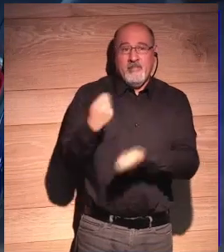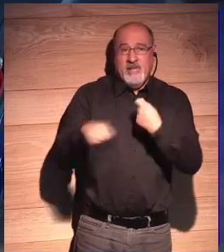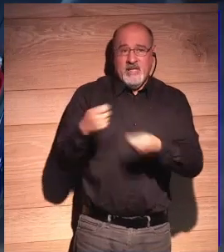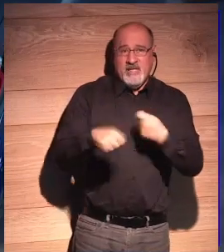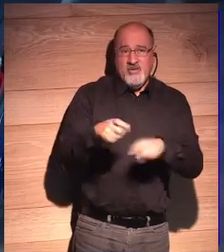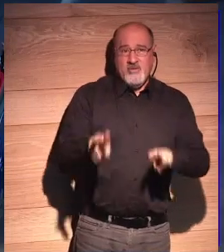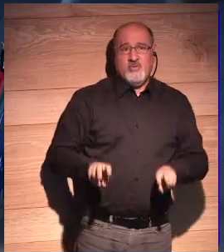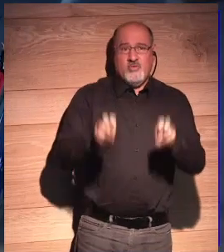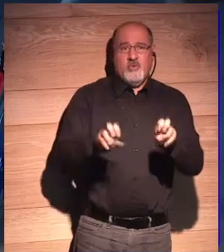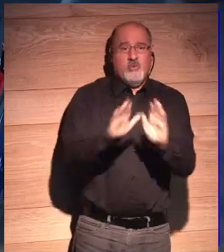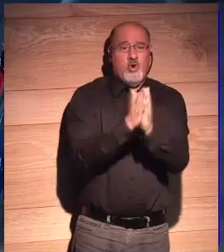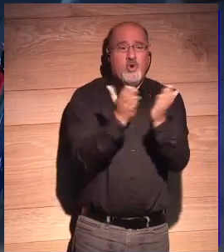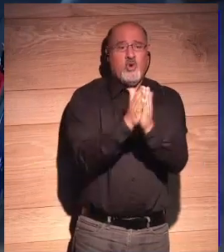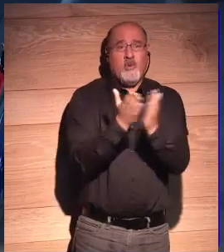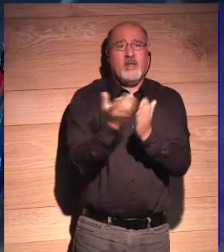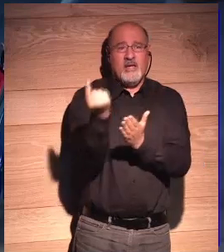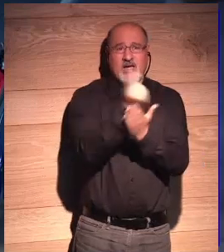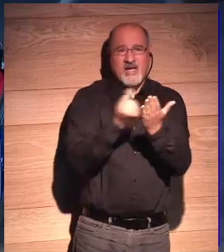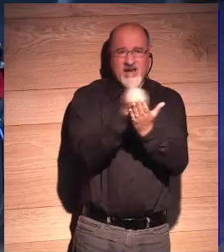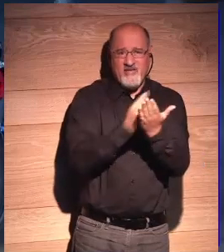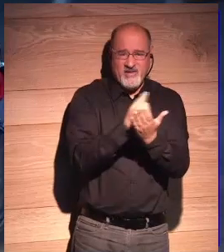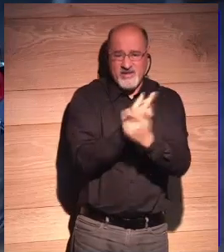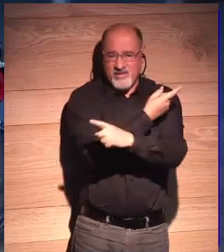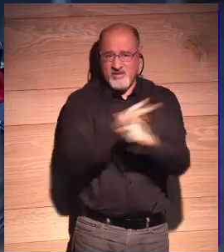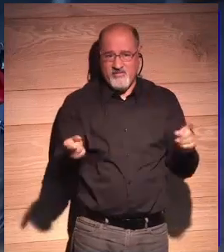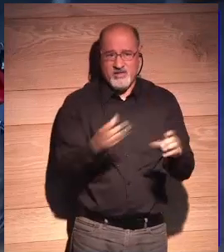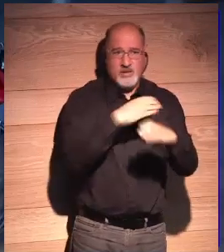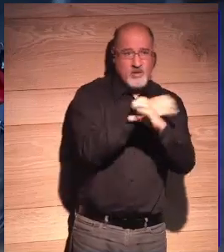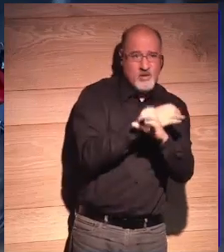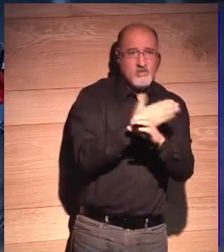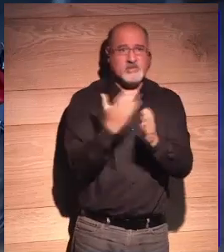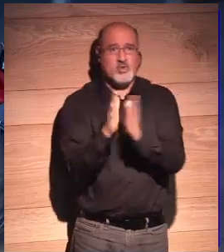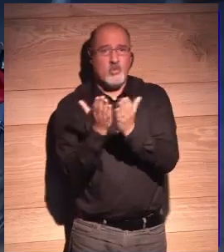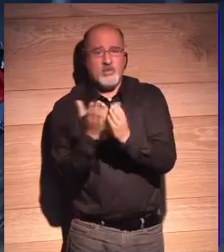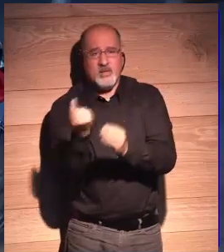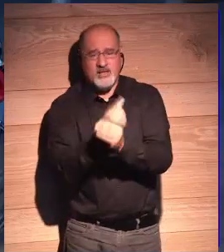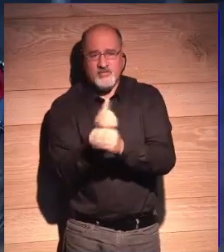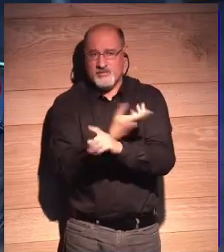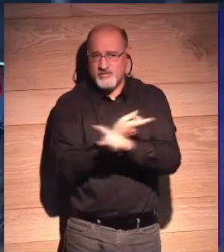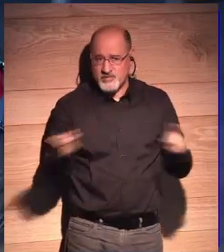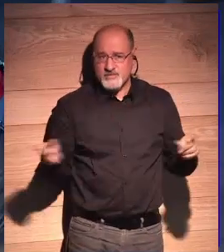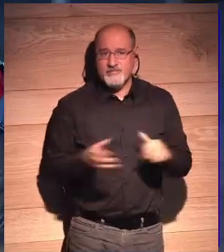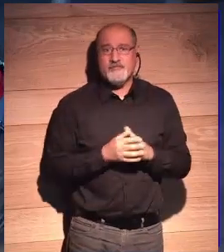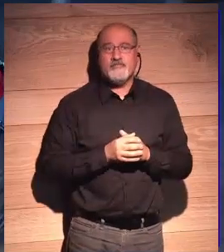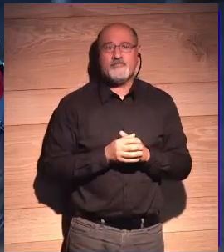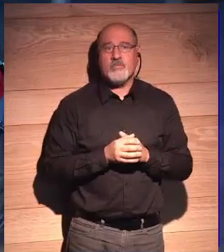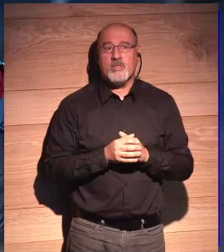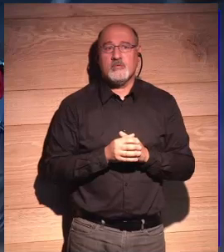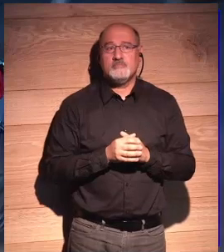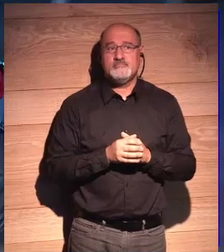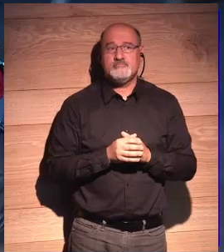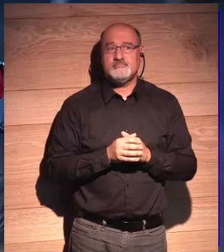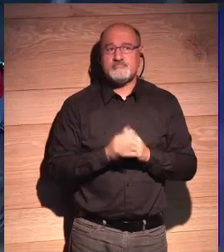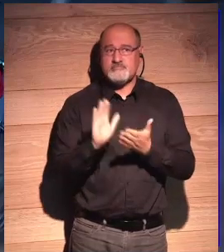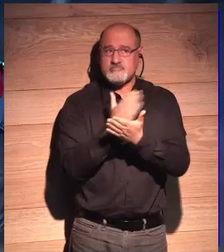from magazines to the big graphic novels, it seems that every author lives at a separated island. I don't know if this is a